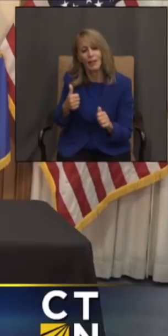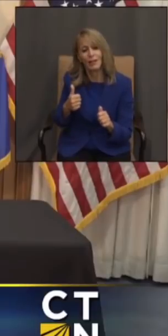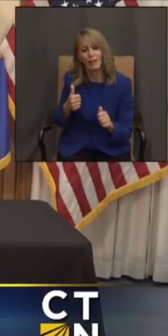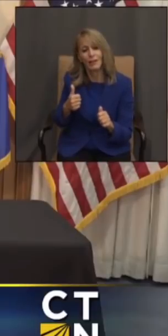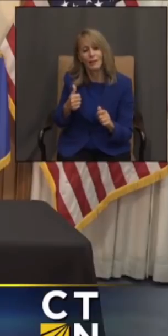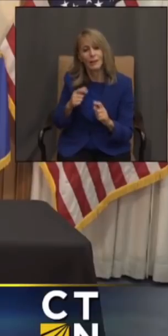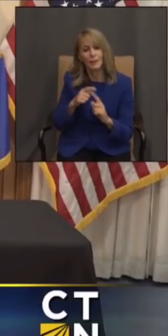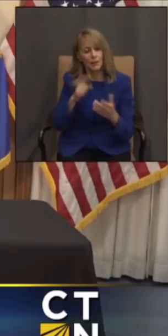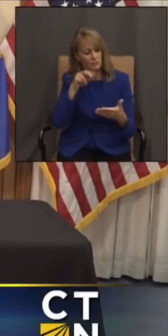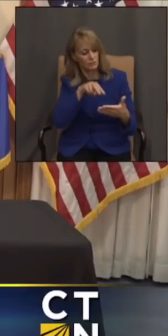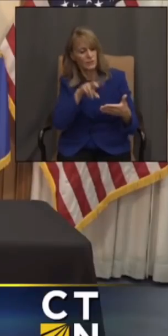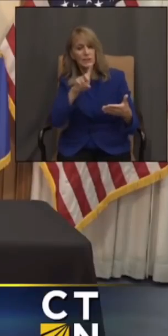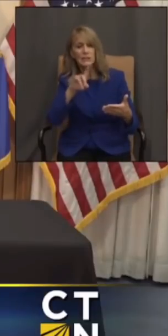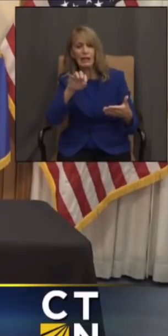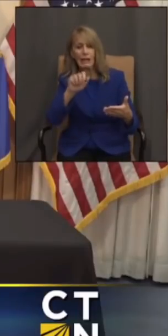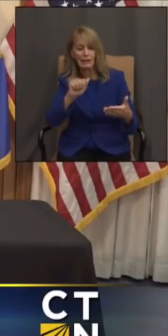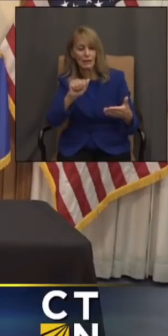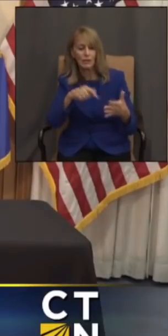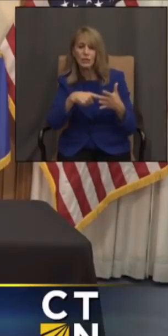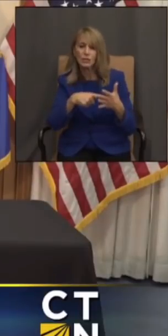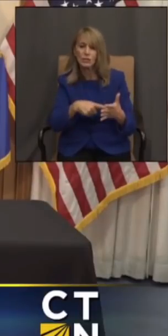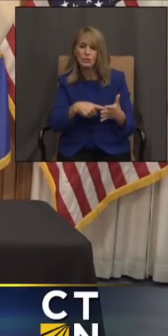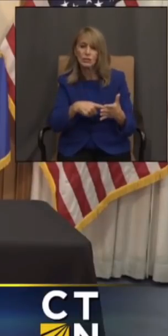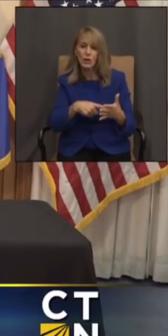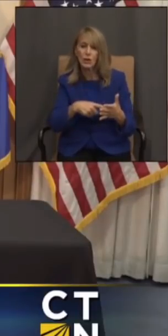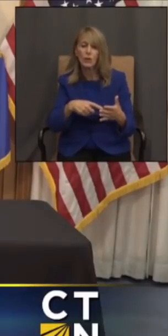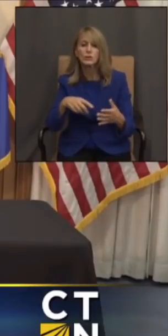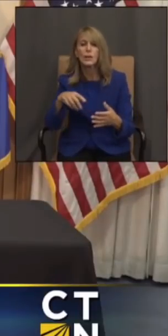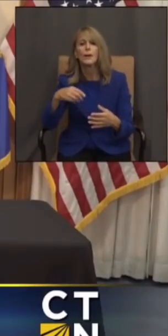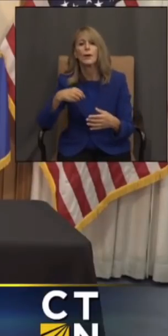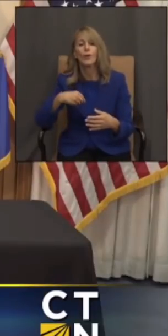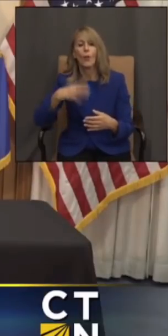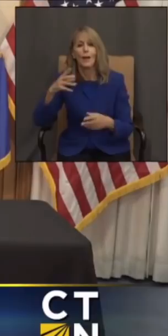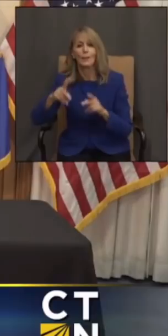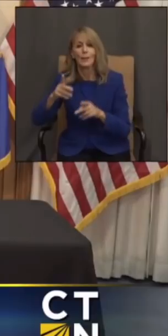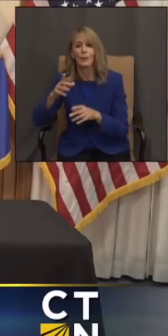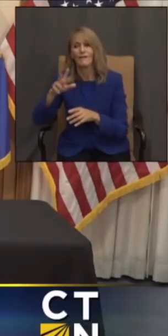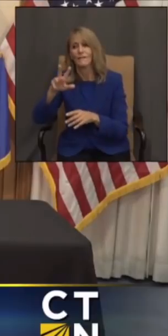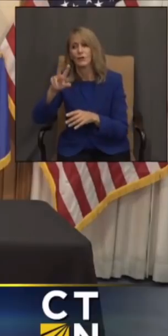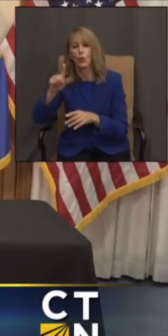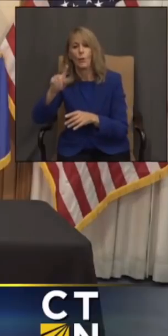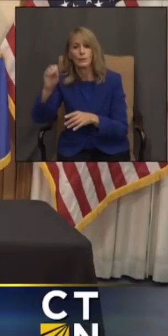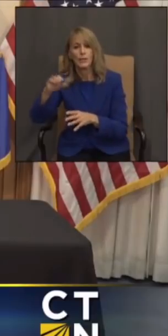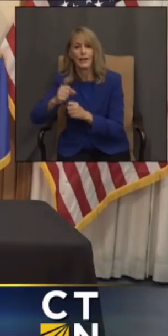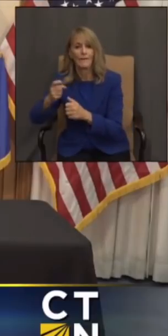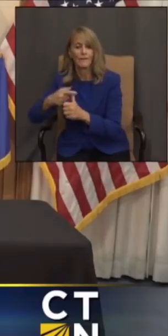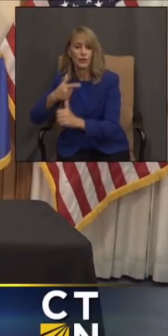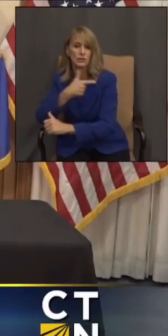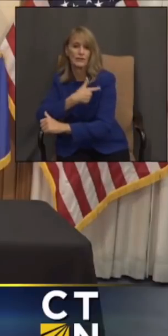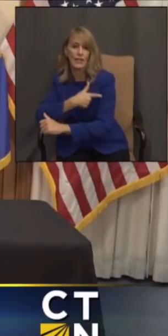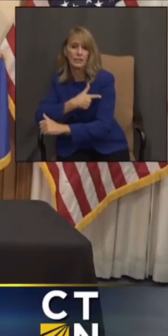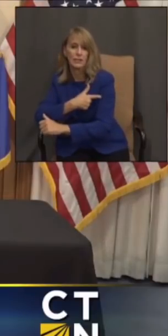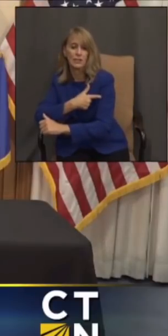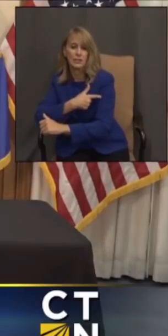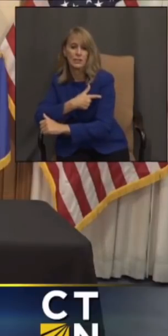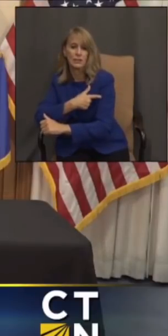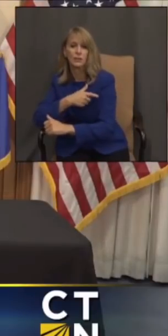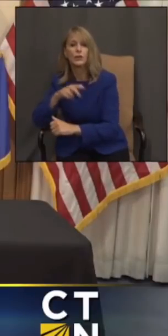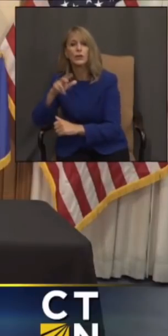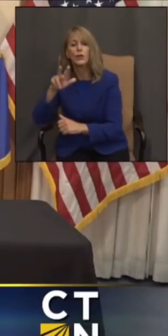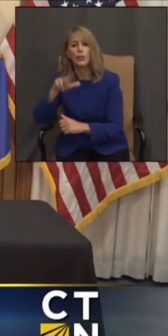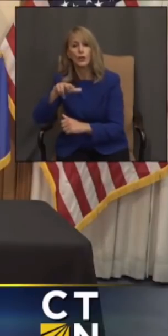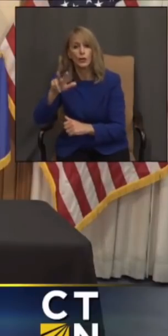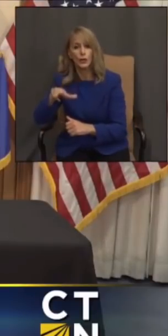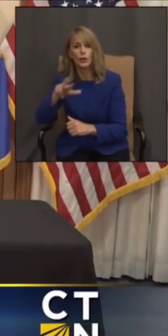data shows 51.5% of whites have received a first vaccine shot, A third, 33%,